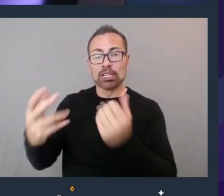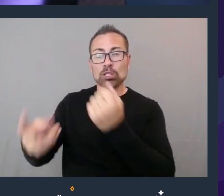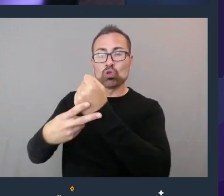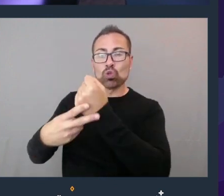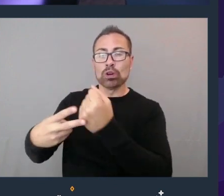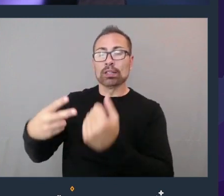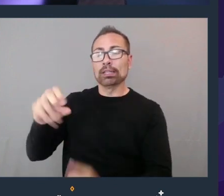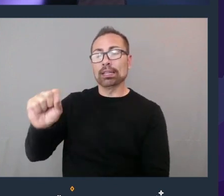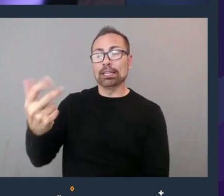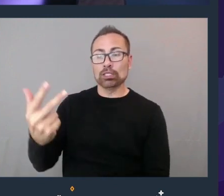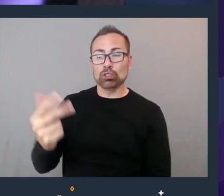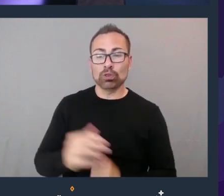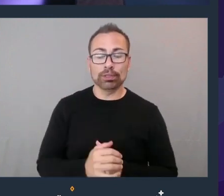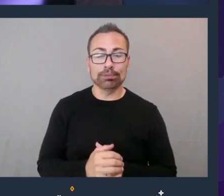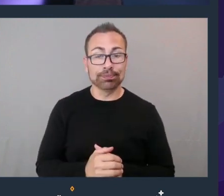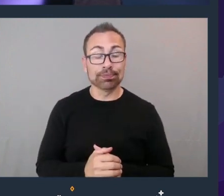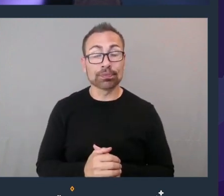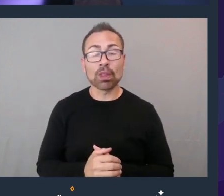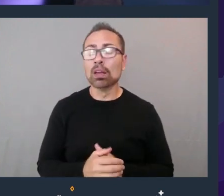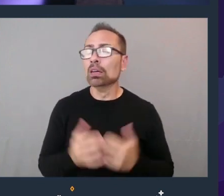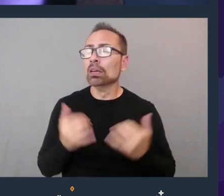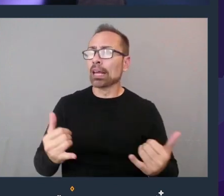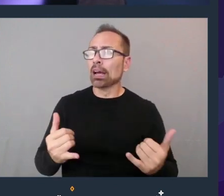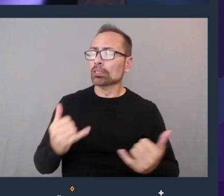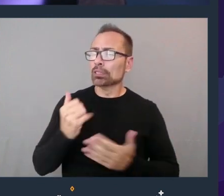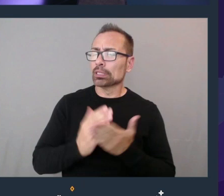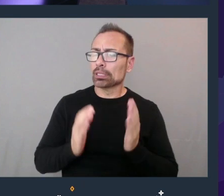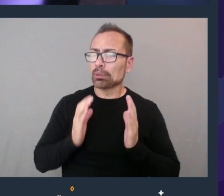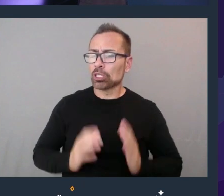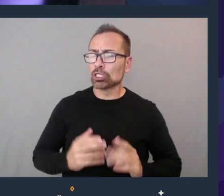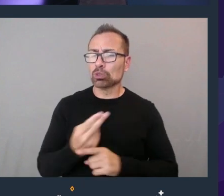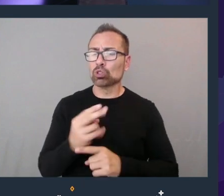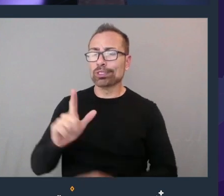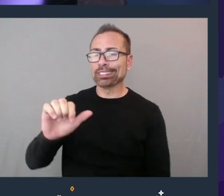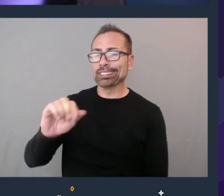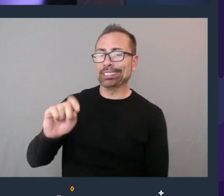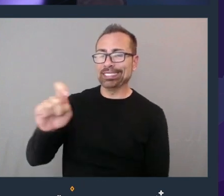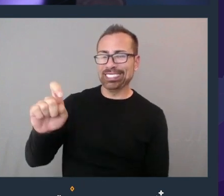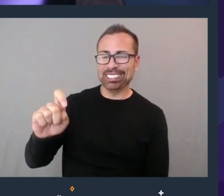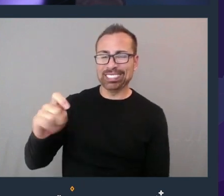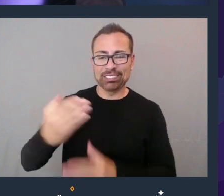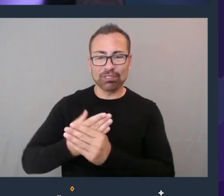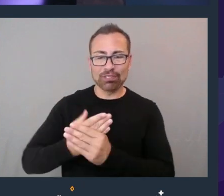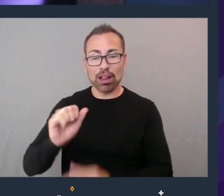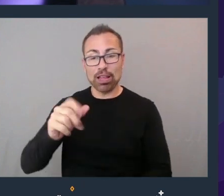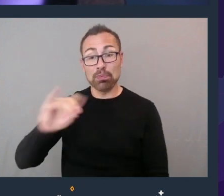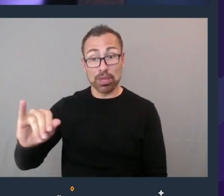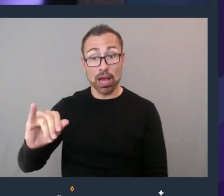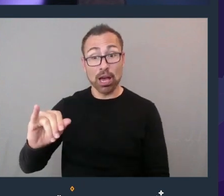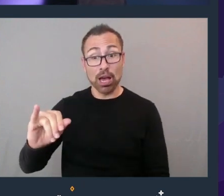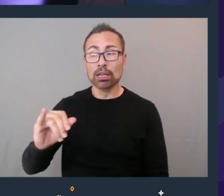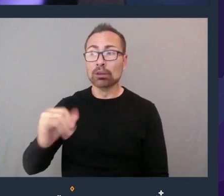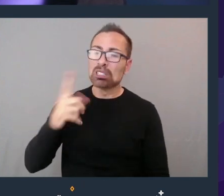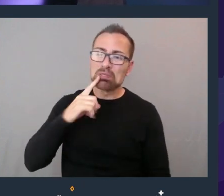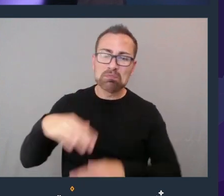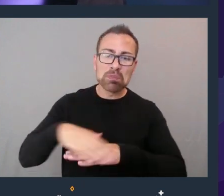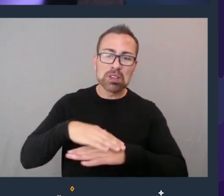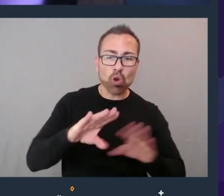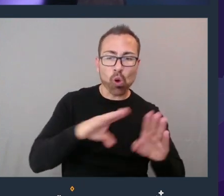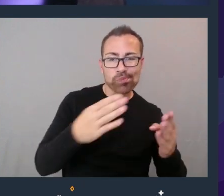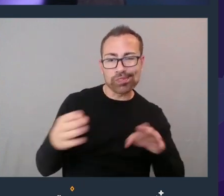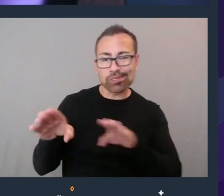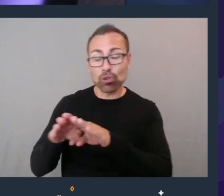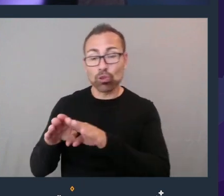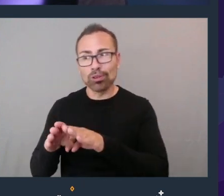build applications using Linux file APIs. It's like the basic open, close, read APIs. Sometimes it's software that they can't